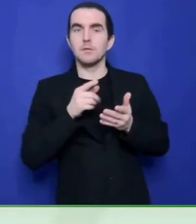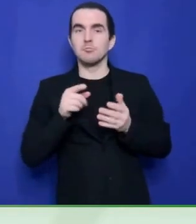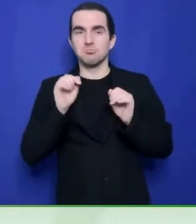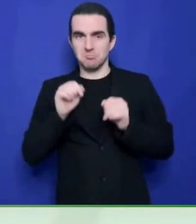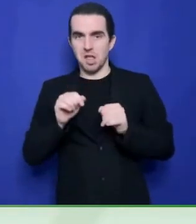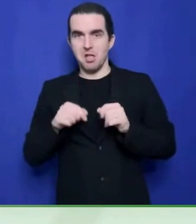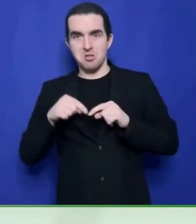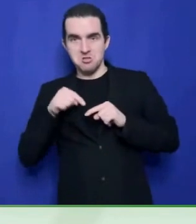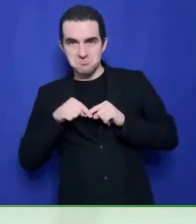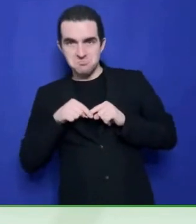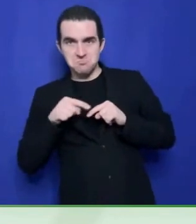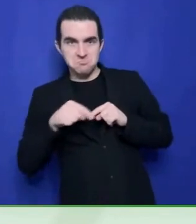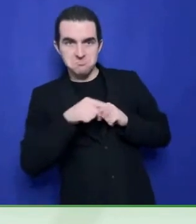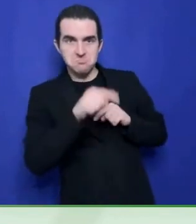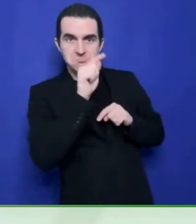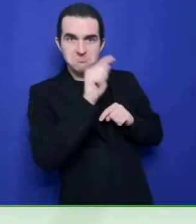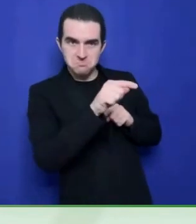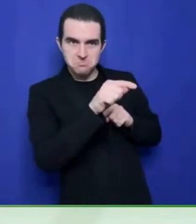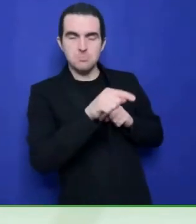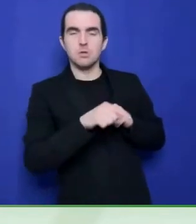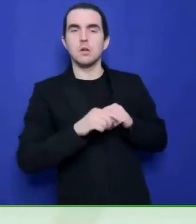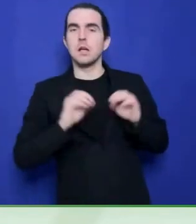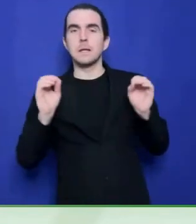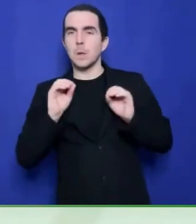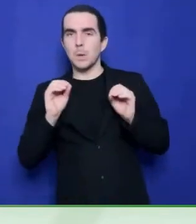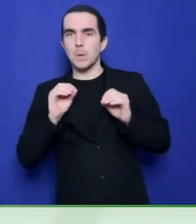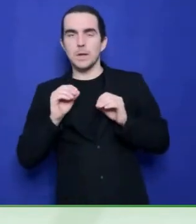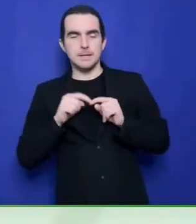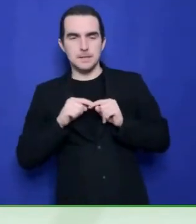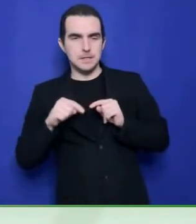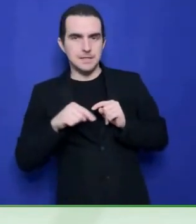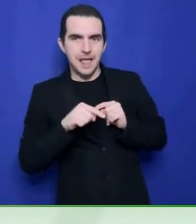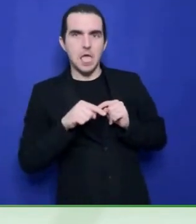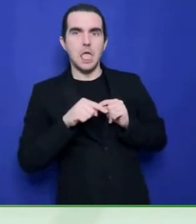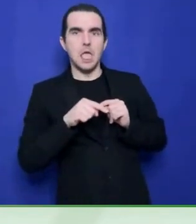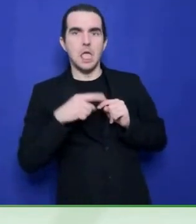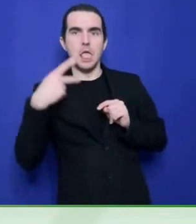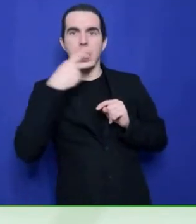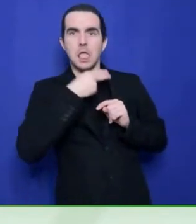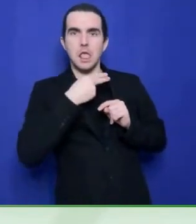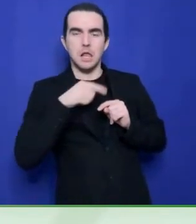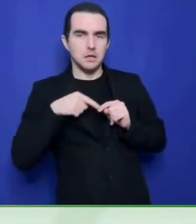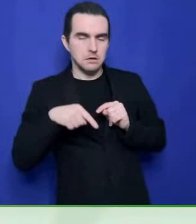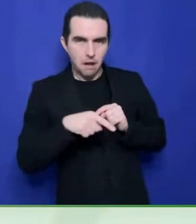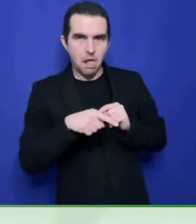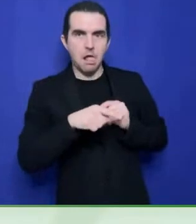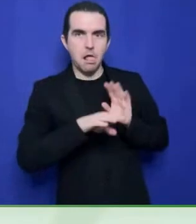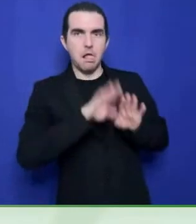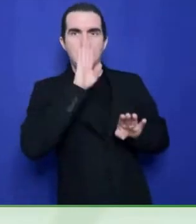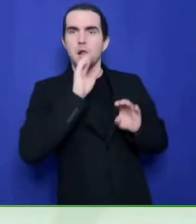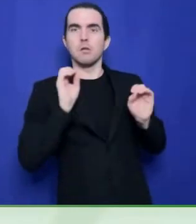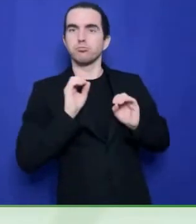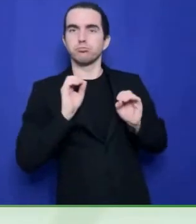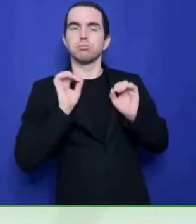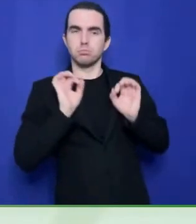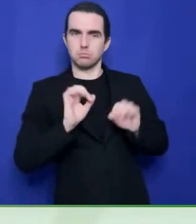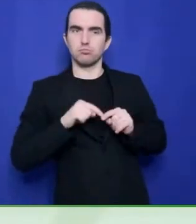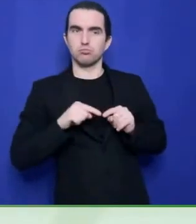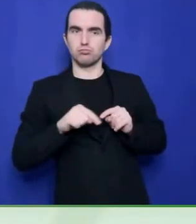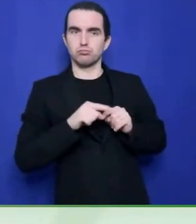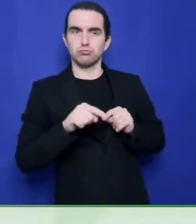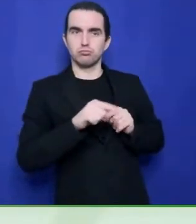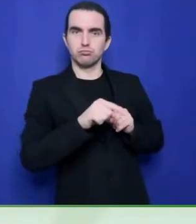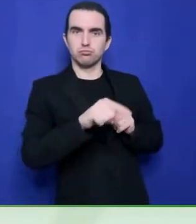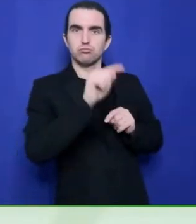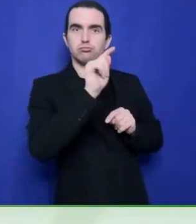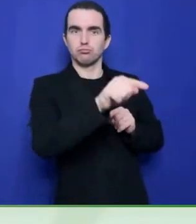We are currently implementing Horizon 2020 project under short name TRIPS. The goal of the project